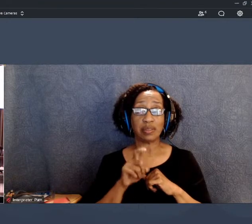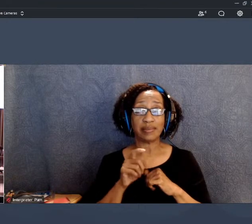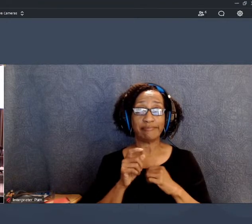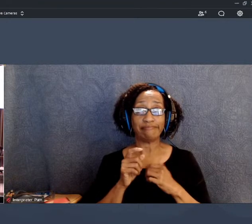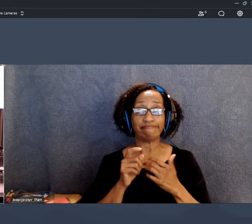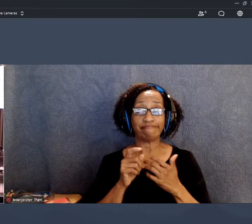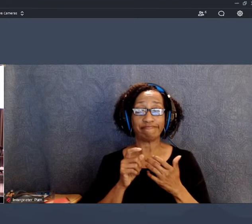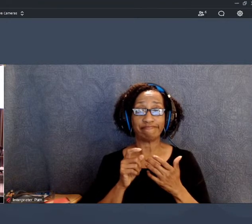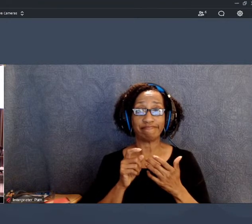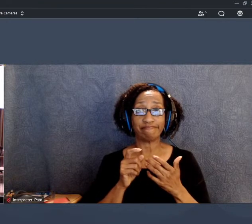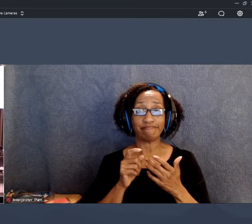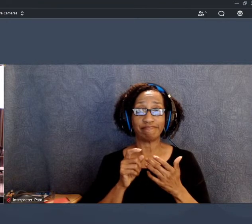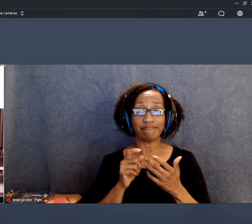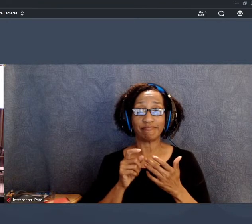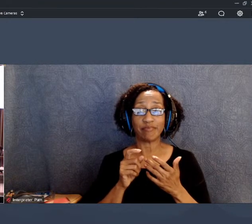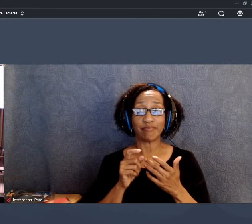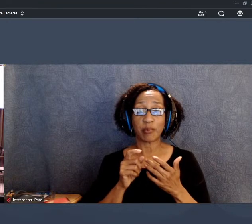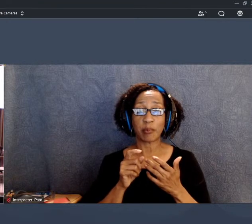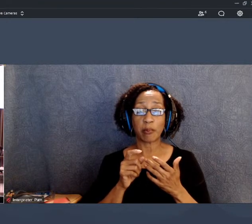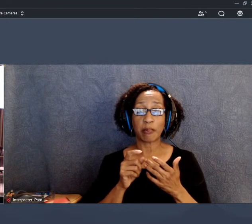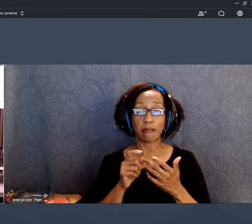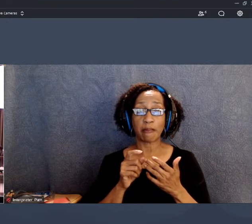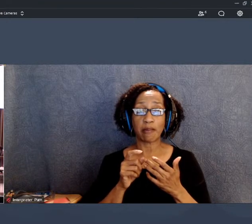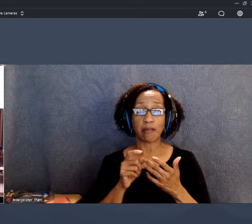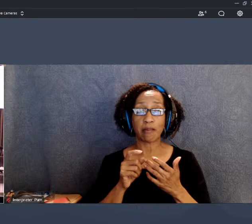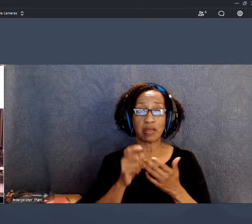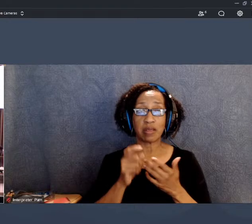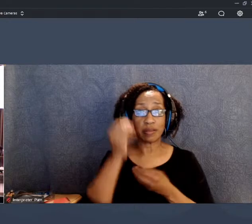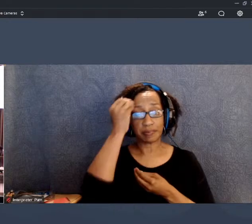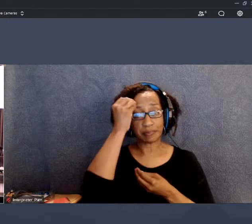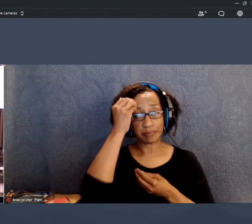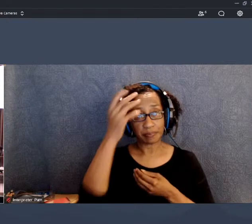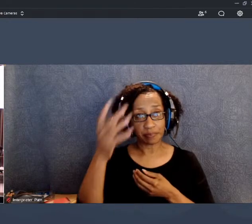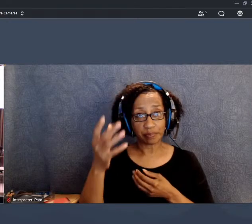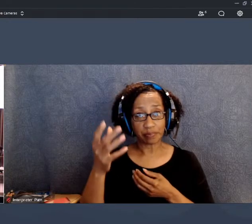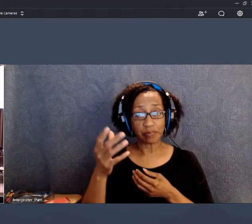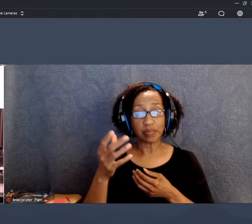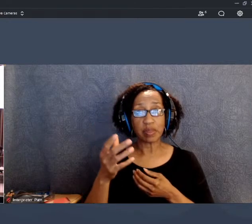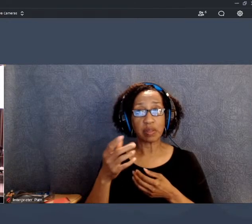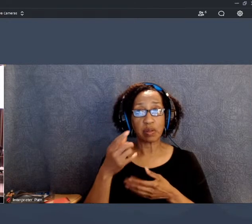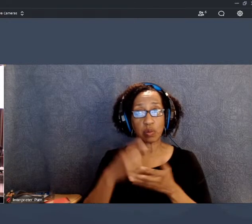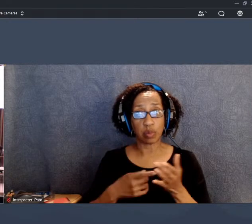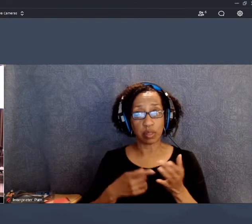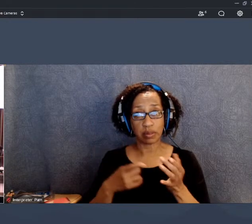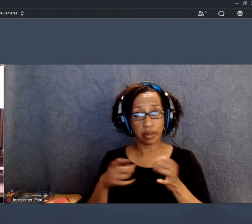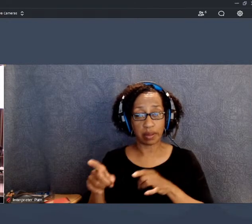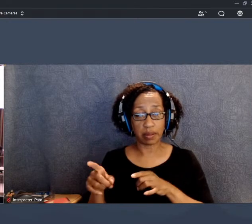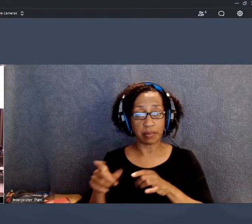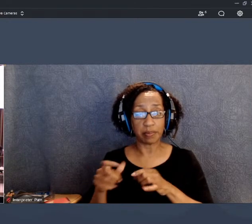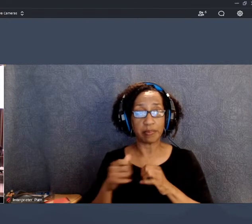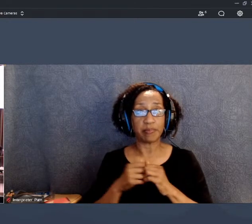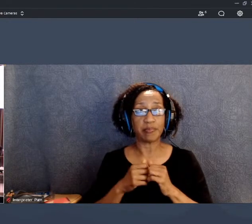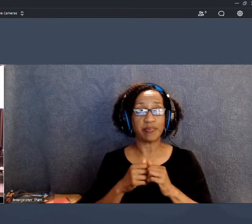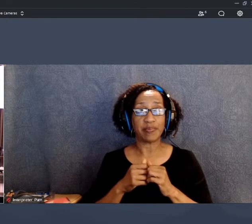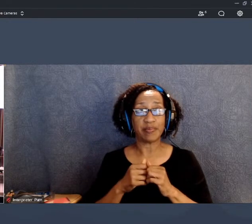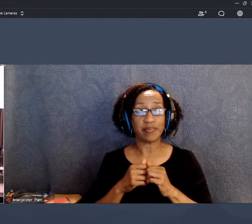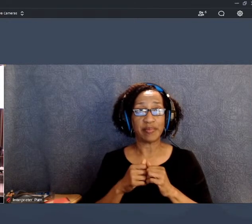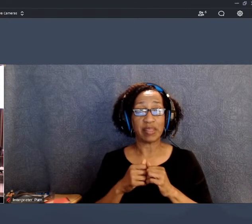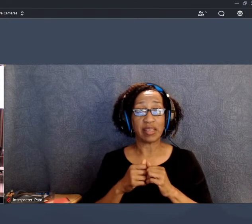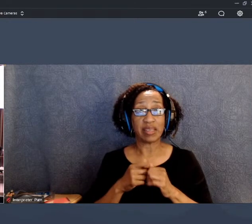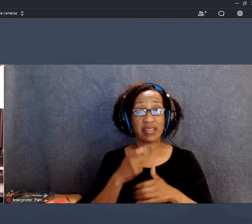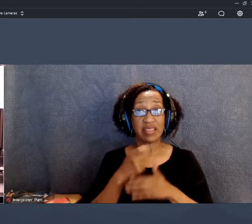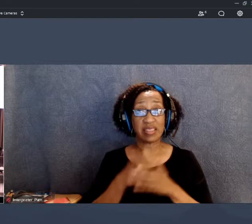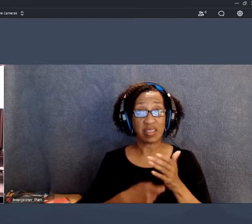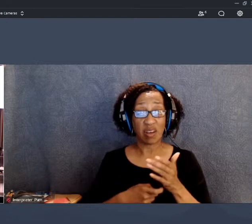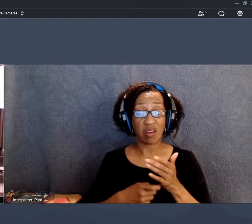be made aware of it and to let them know what's going to take place. In some cases, this cost will be passed on